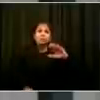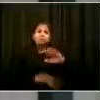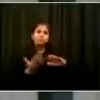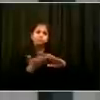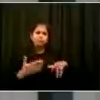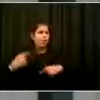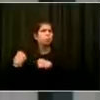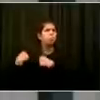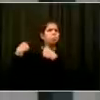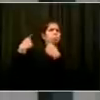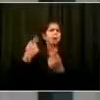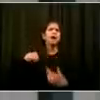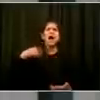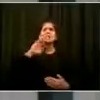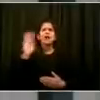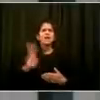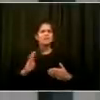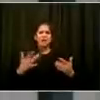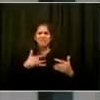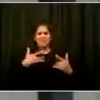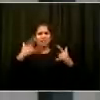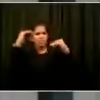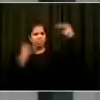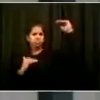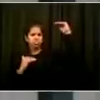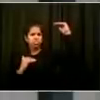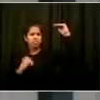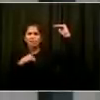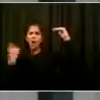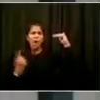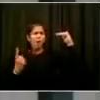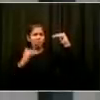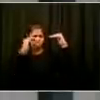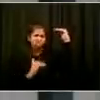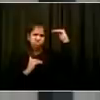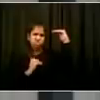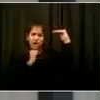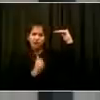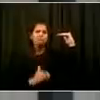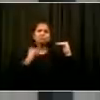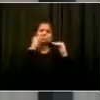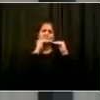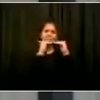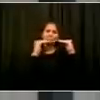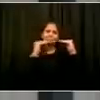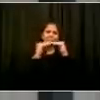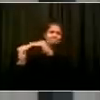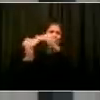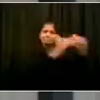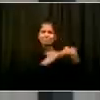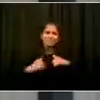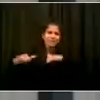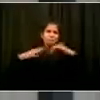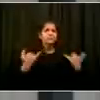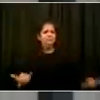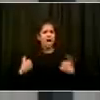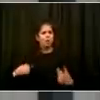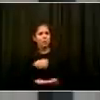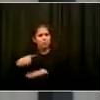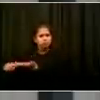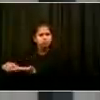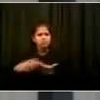speak to developers and business owners who say, why should I even try to participate and bid when I will be overlooked? Why